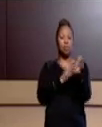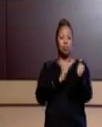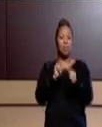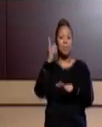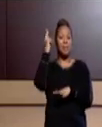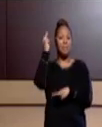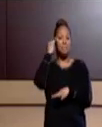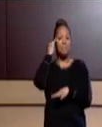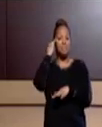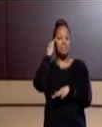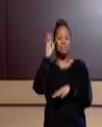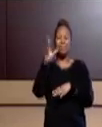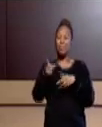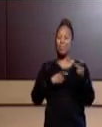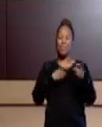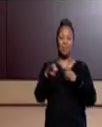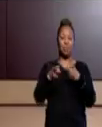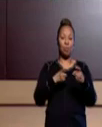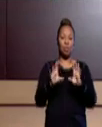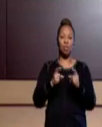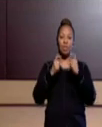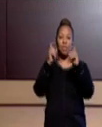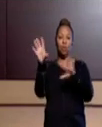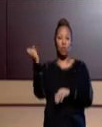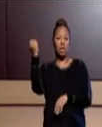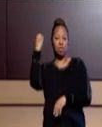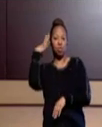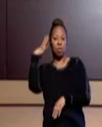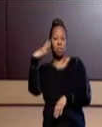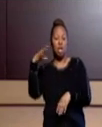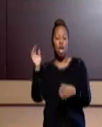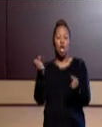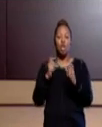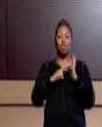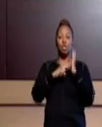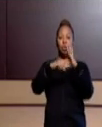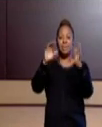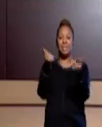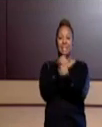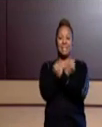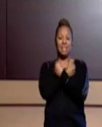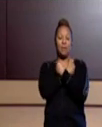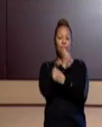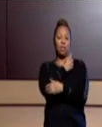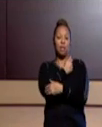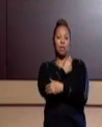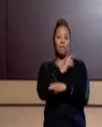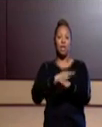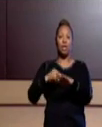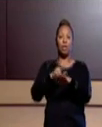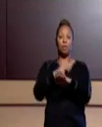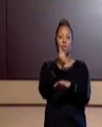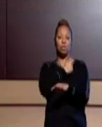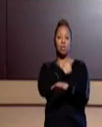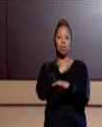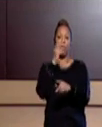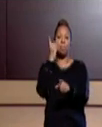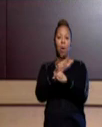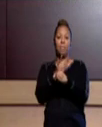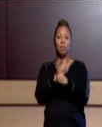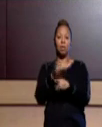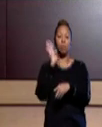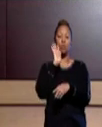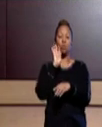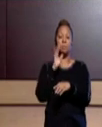mentally you can't handle it. So I say give yourself grace, show self-love, and nourish yourself properly with what you speak